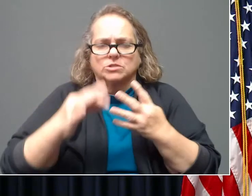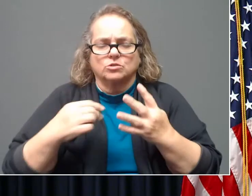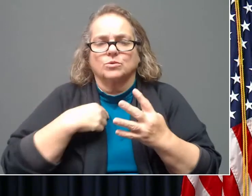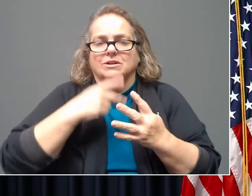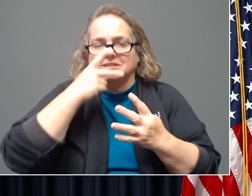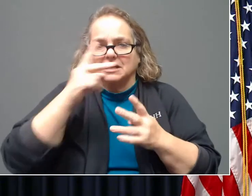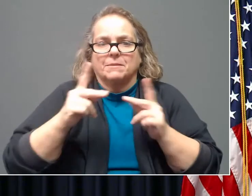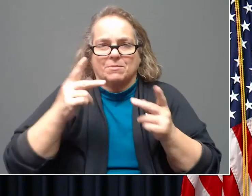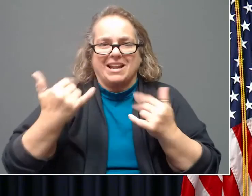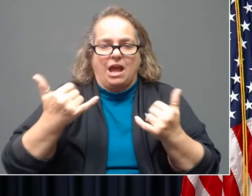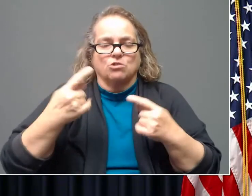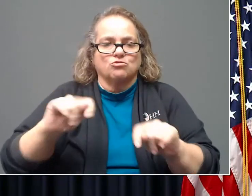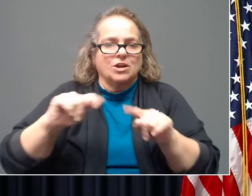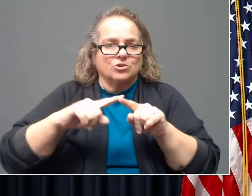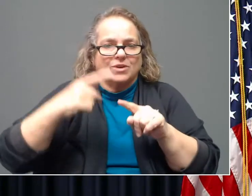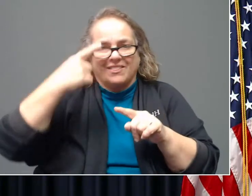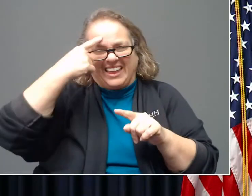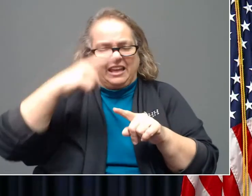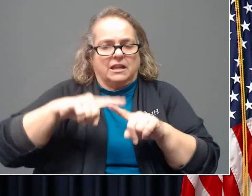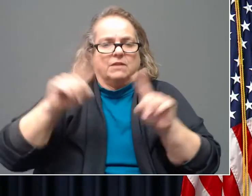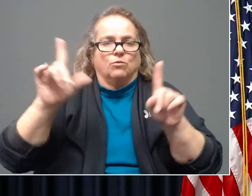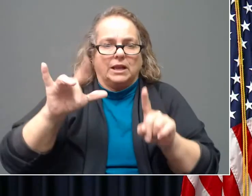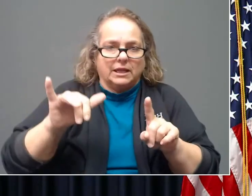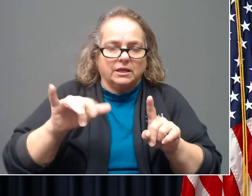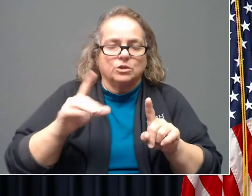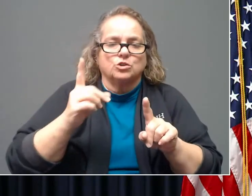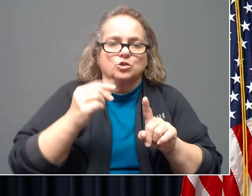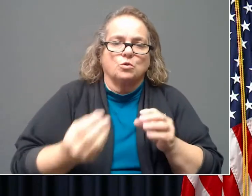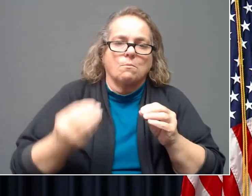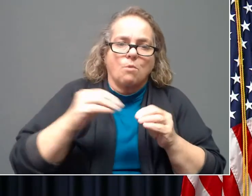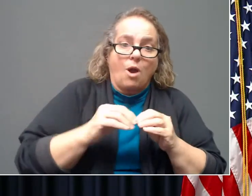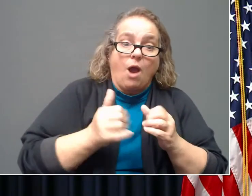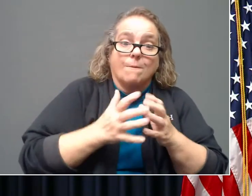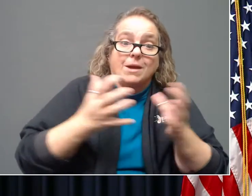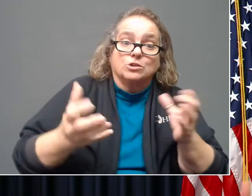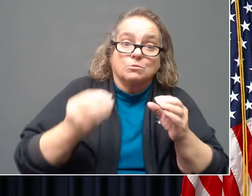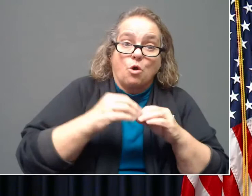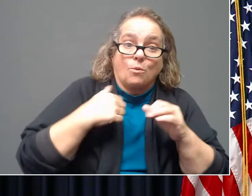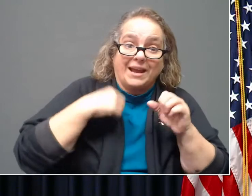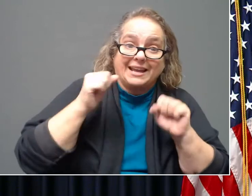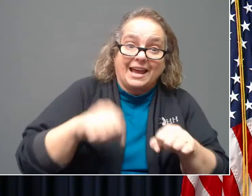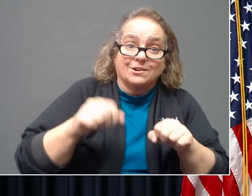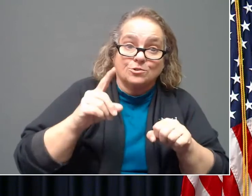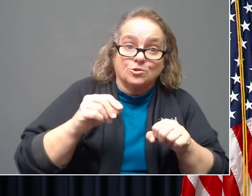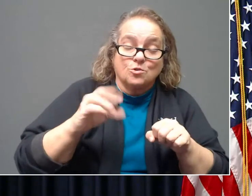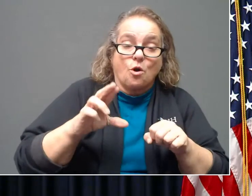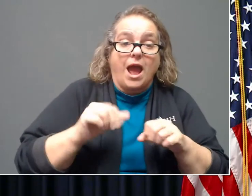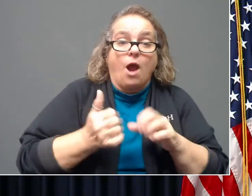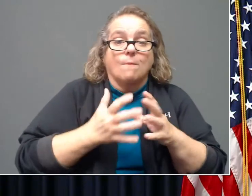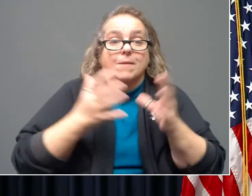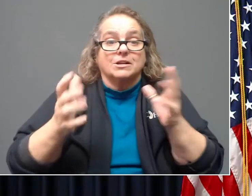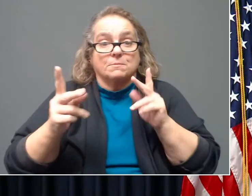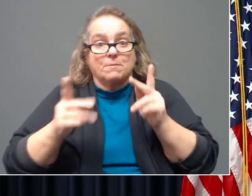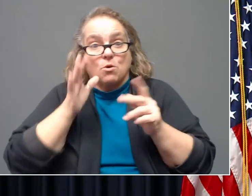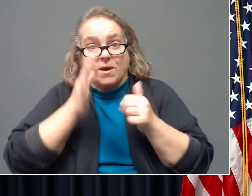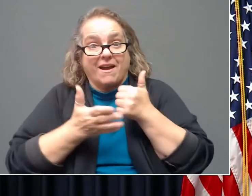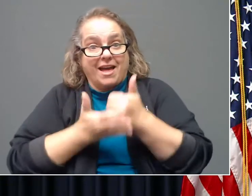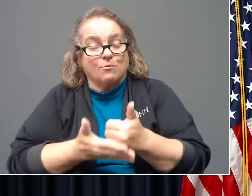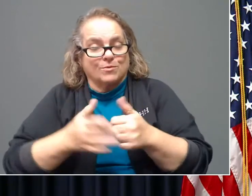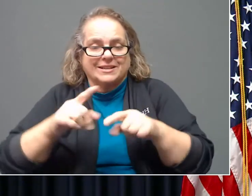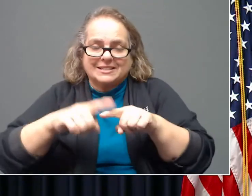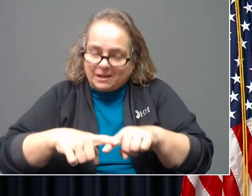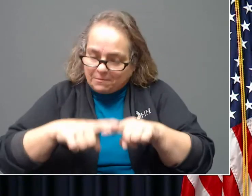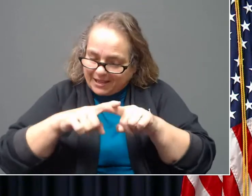think differently and do more. How much more we can do or how much more people will help will all depend on how